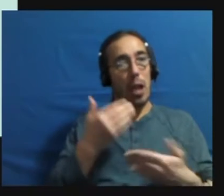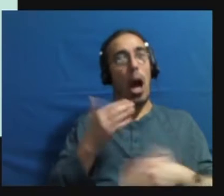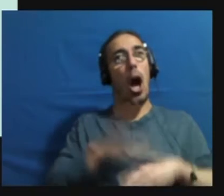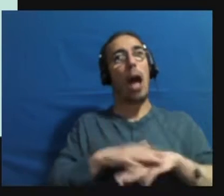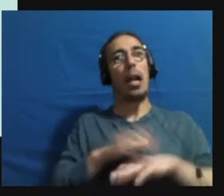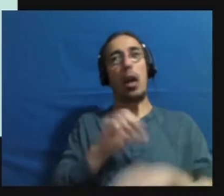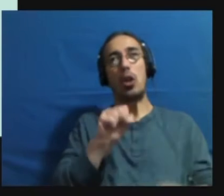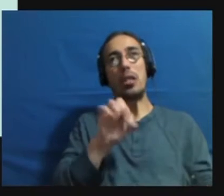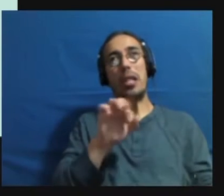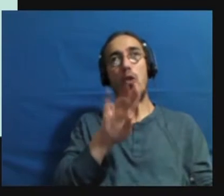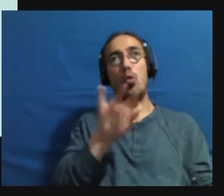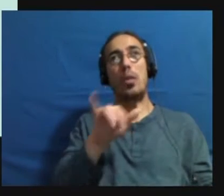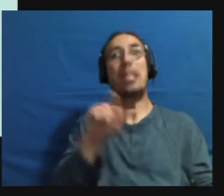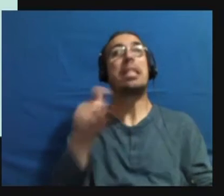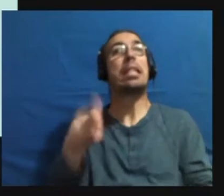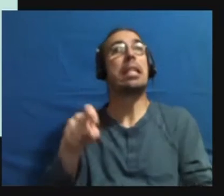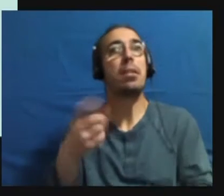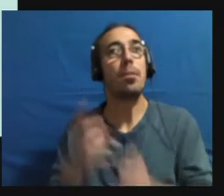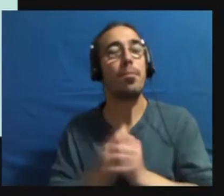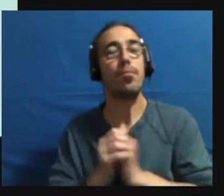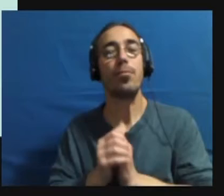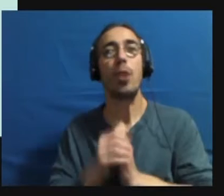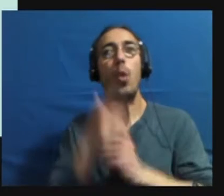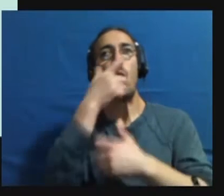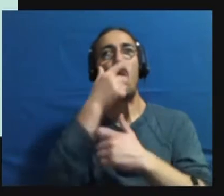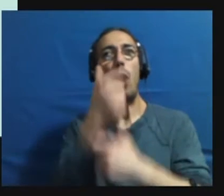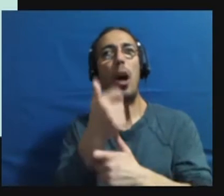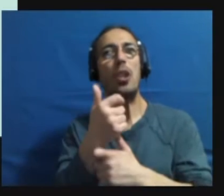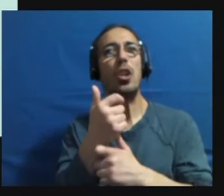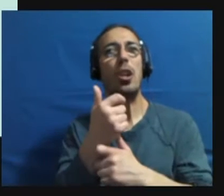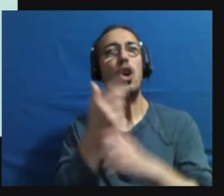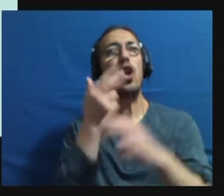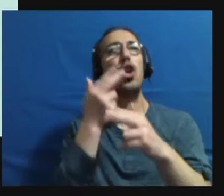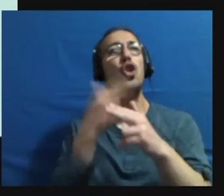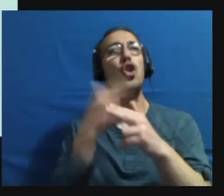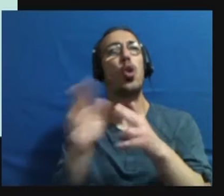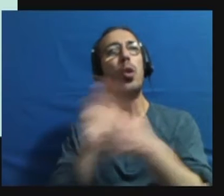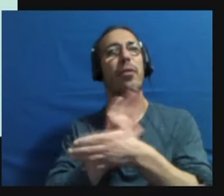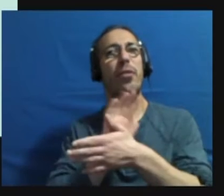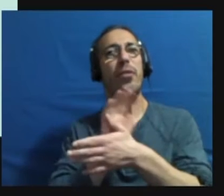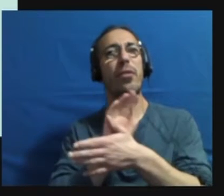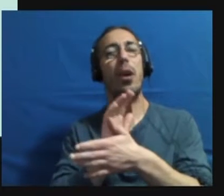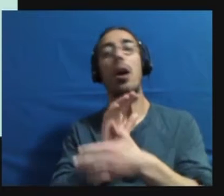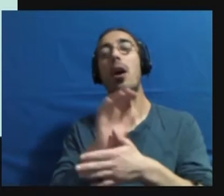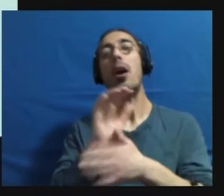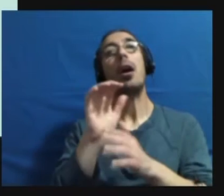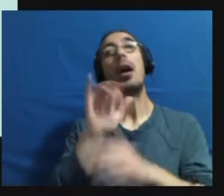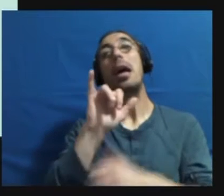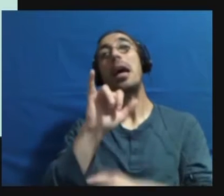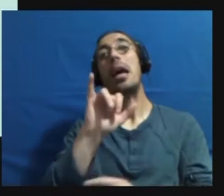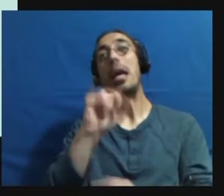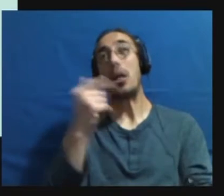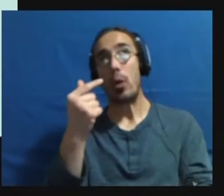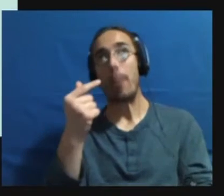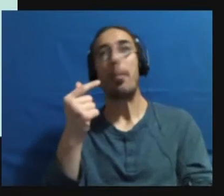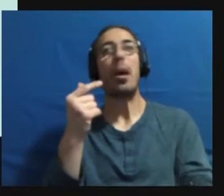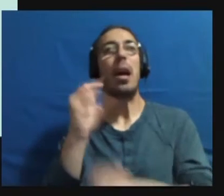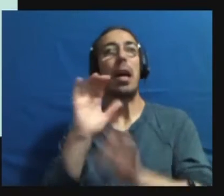integration. We're going to watch another little YouTube clip, not YouTube, Instagram clip that I made